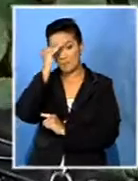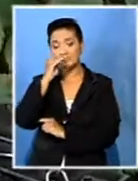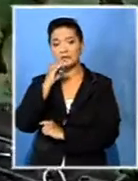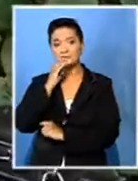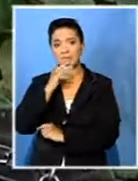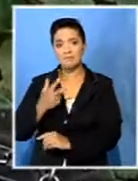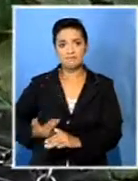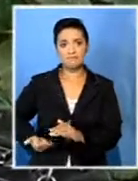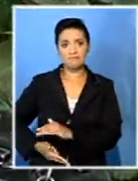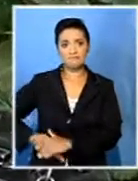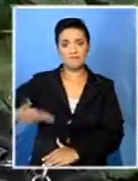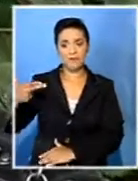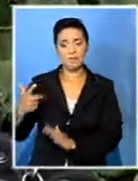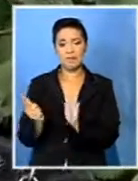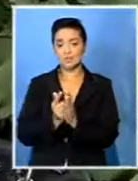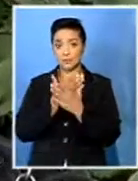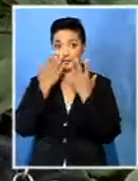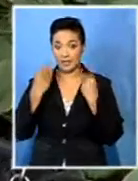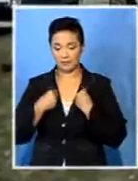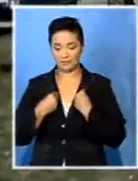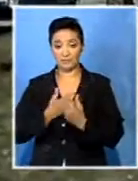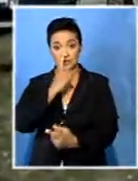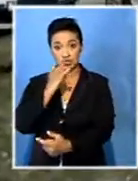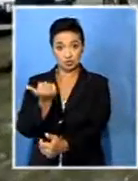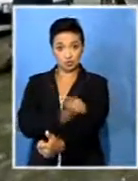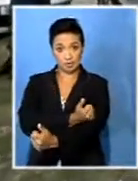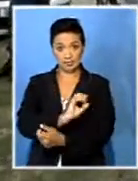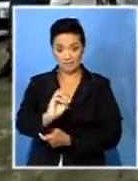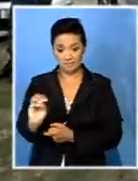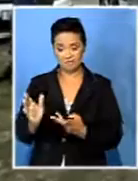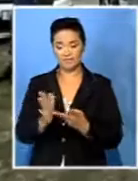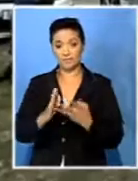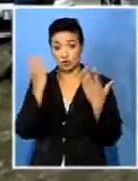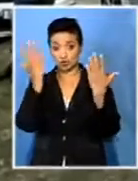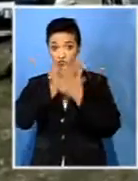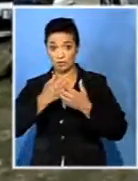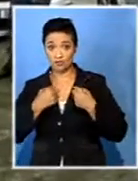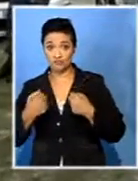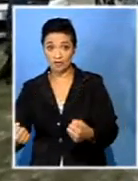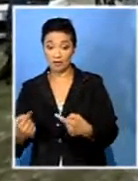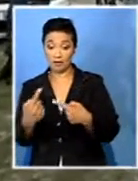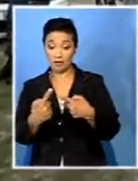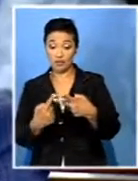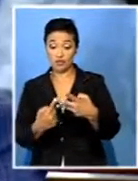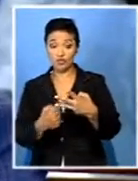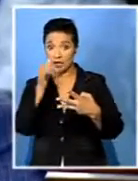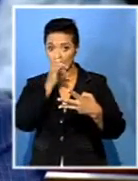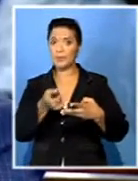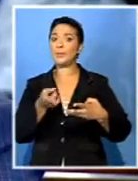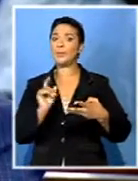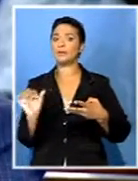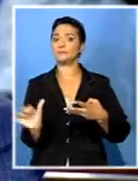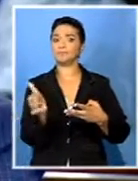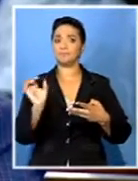including illegal firearms, possession of drugs, and drunk driving, are showing a positive sign. They